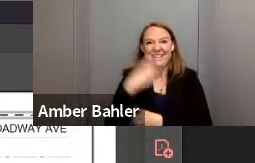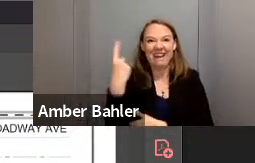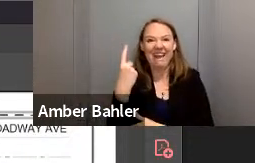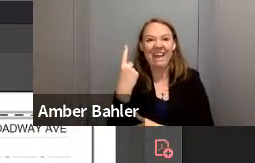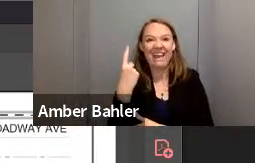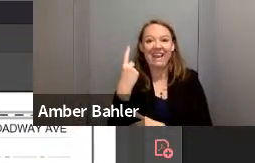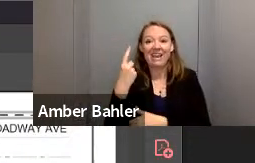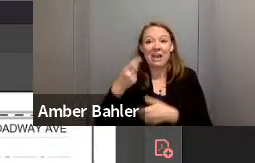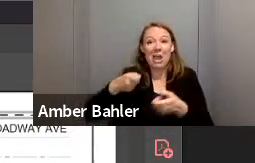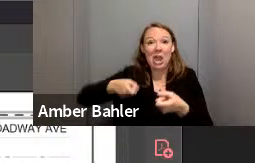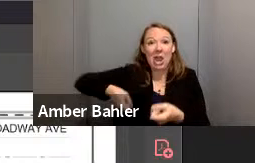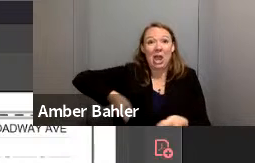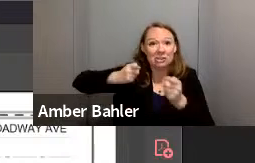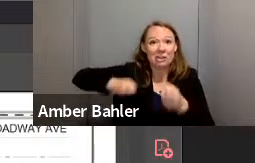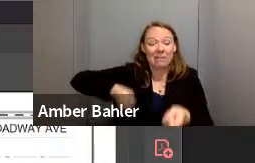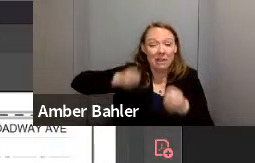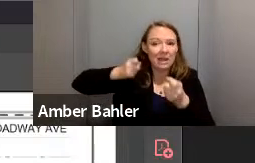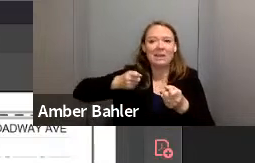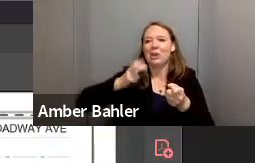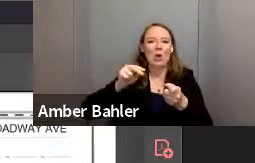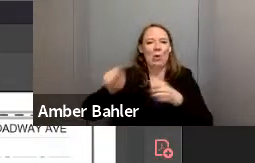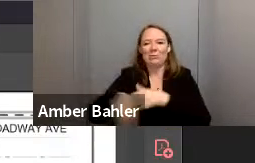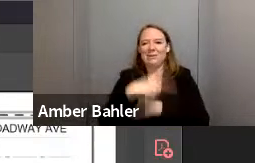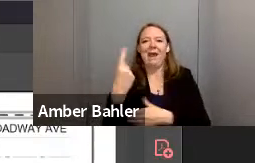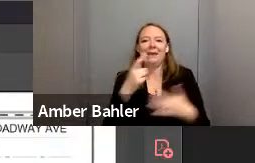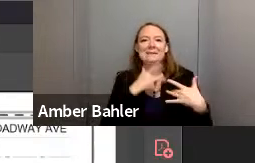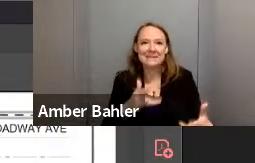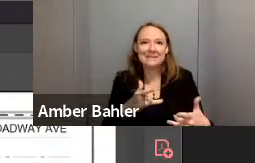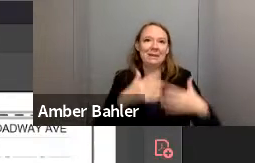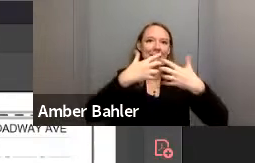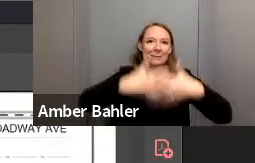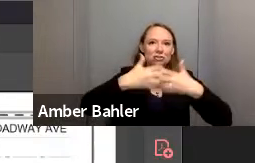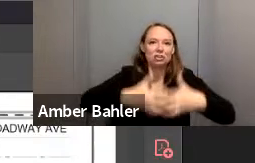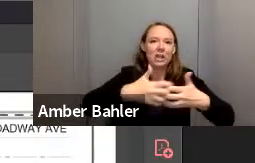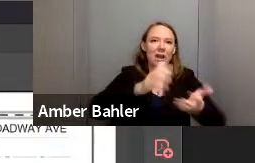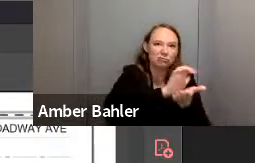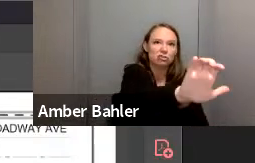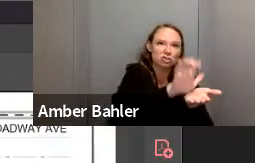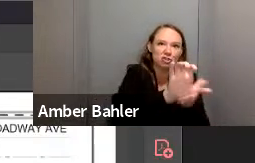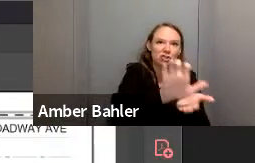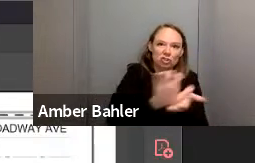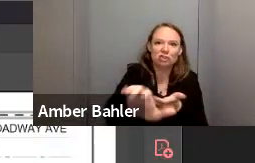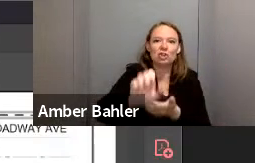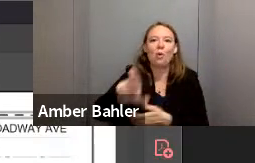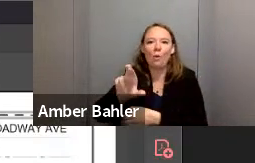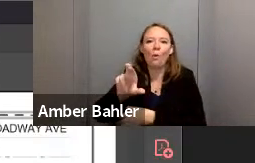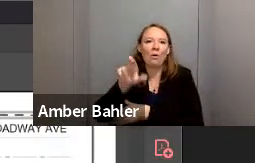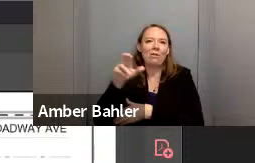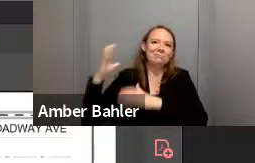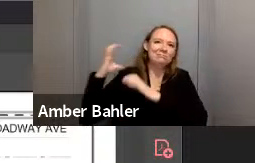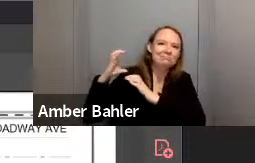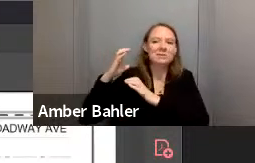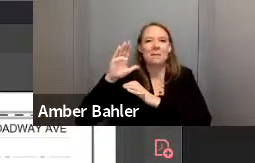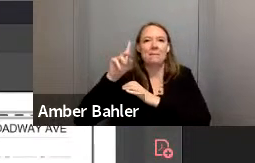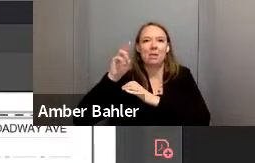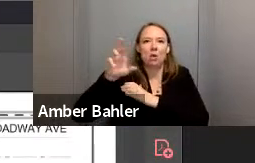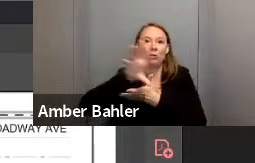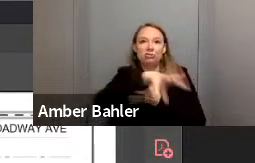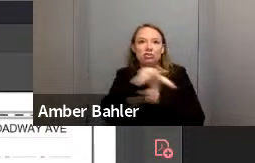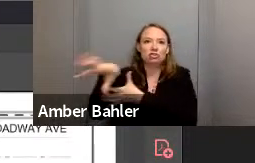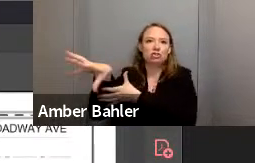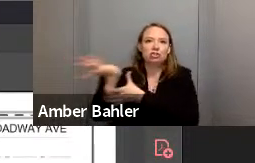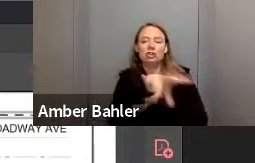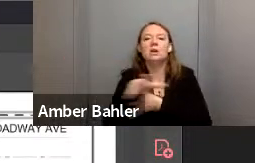limited forces. You know, everyone is using a machine or a blower of some sort. So oftentimes, in this case, they